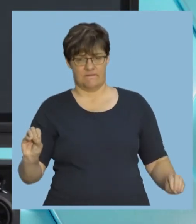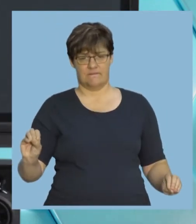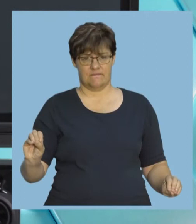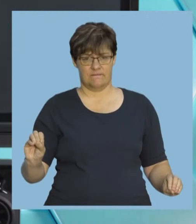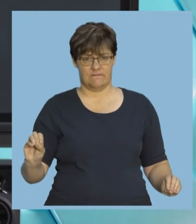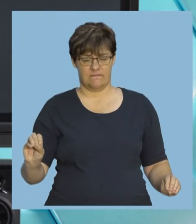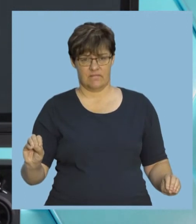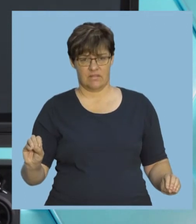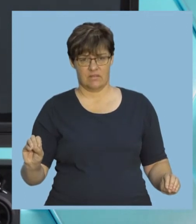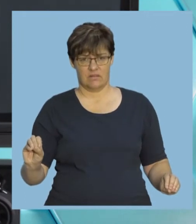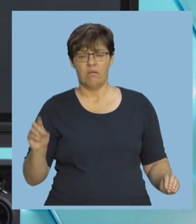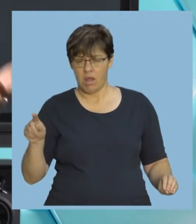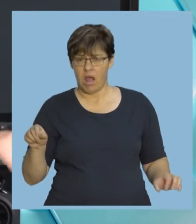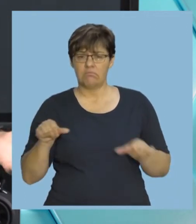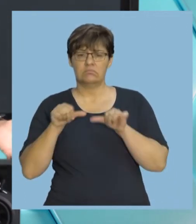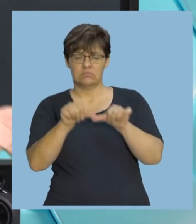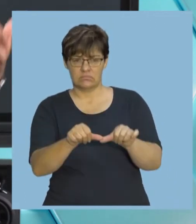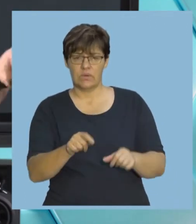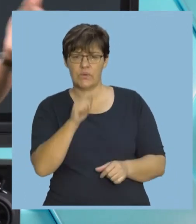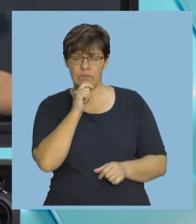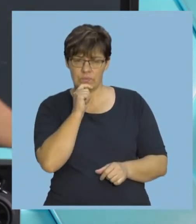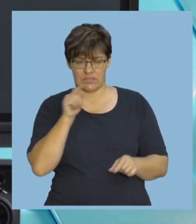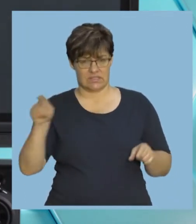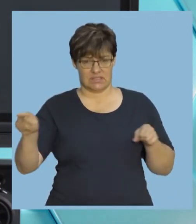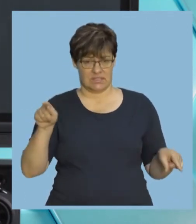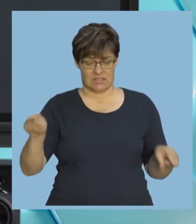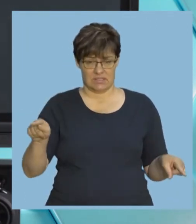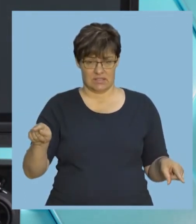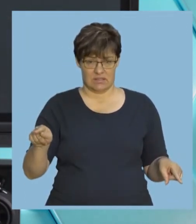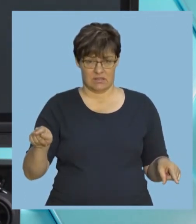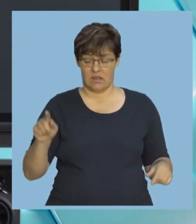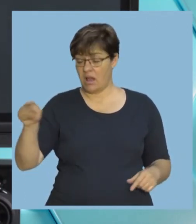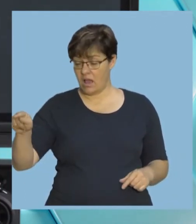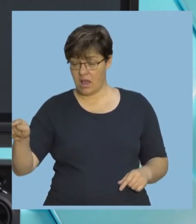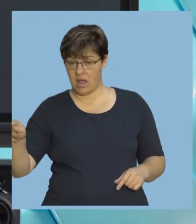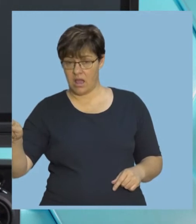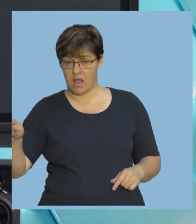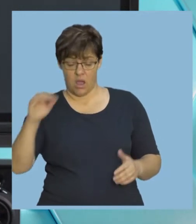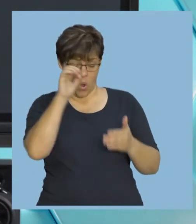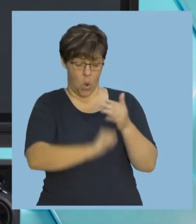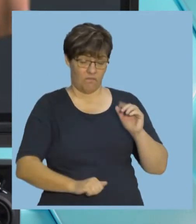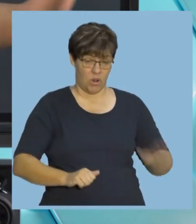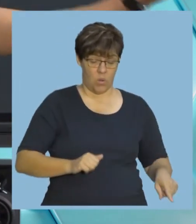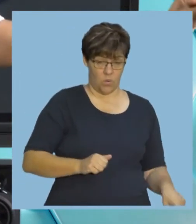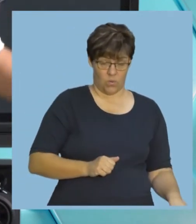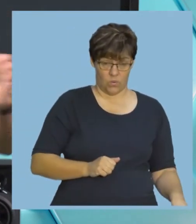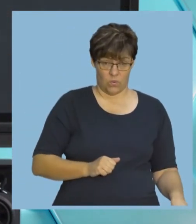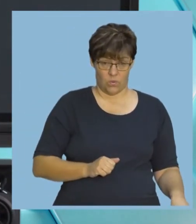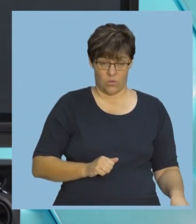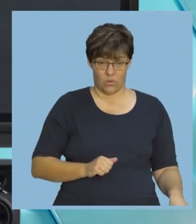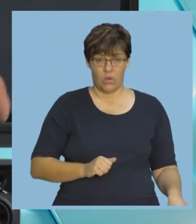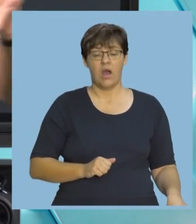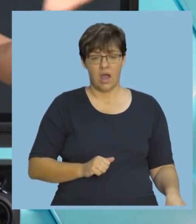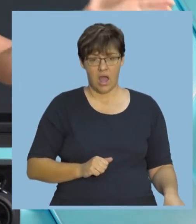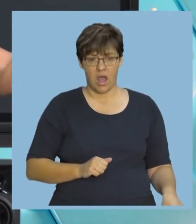it who is more consistent by using the two values. If we minus the highest minus the lowest,